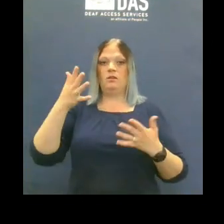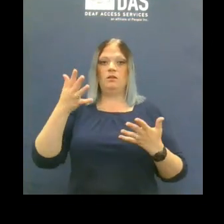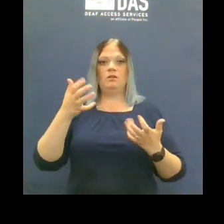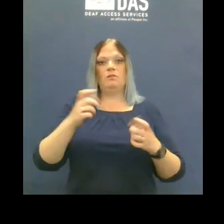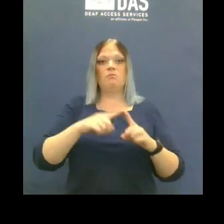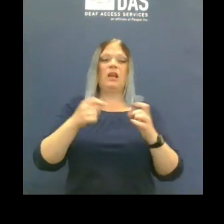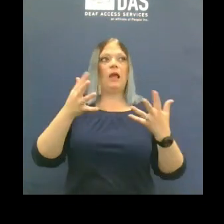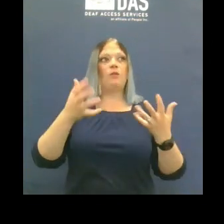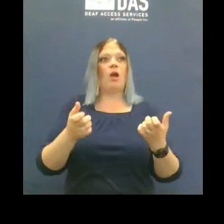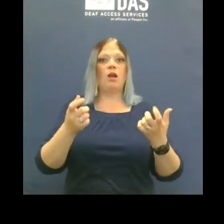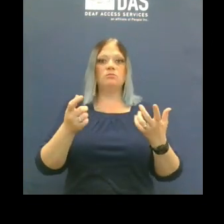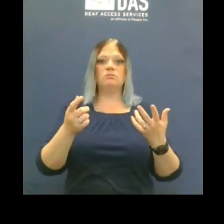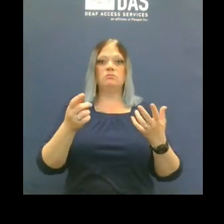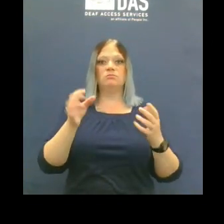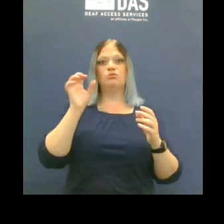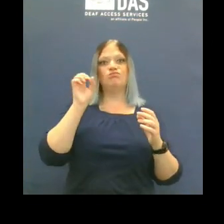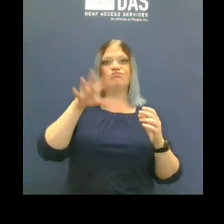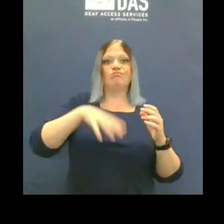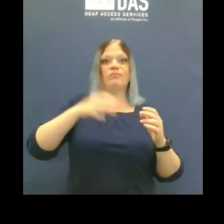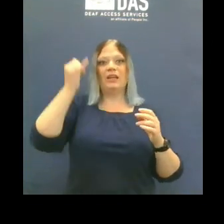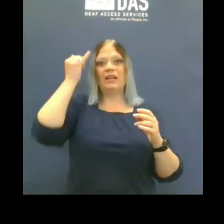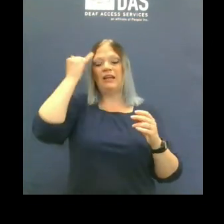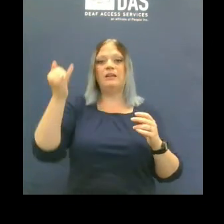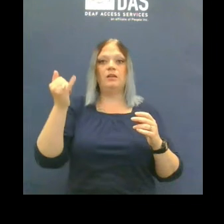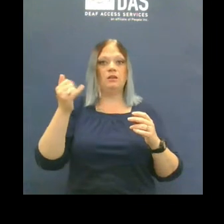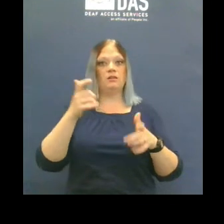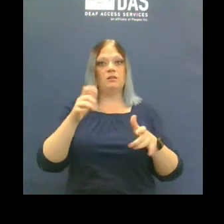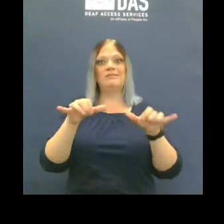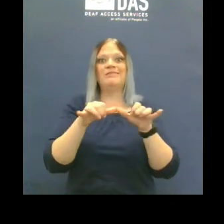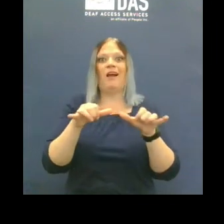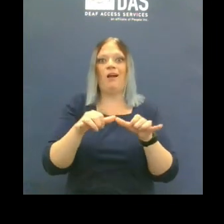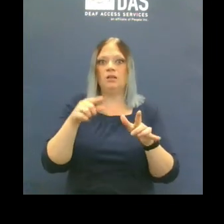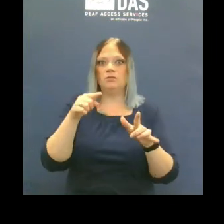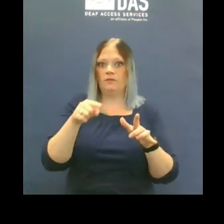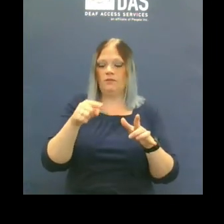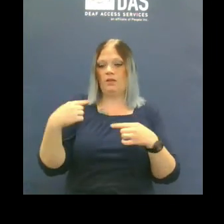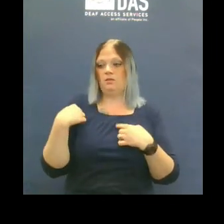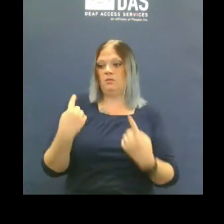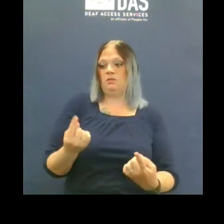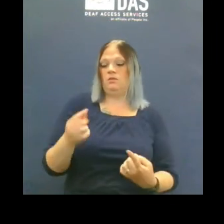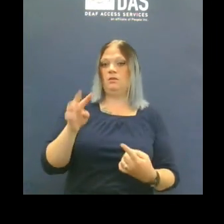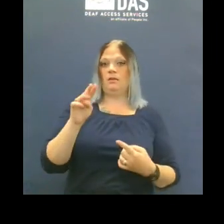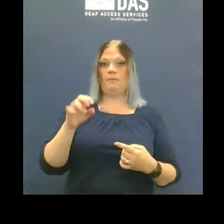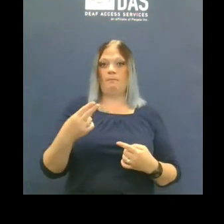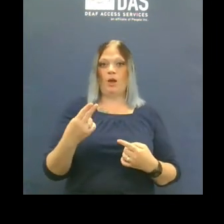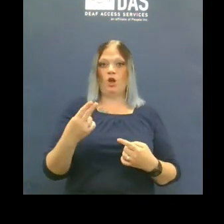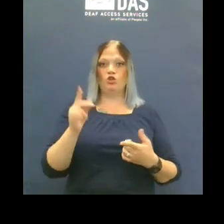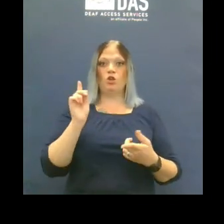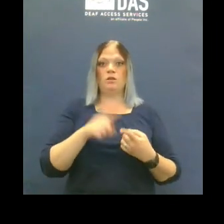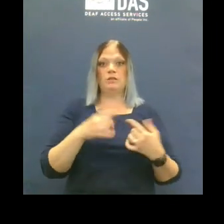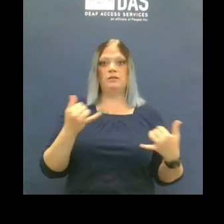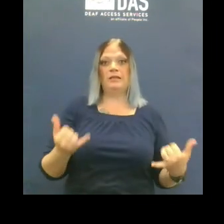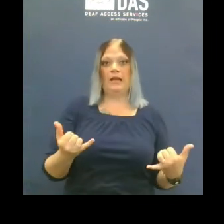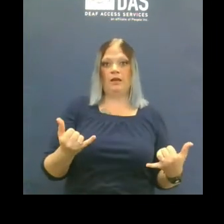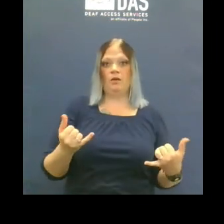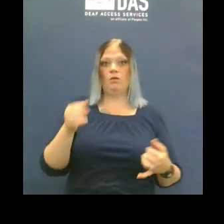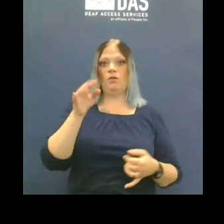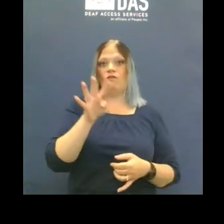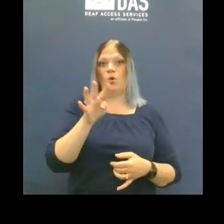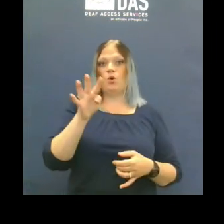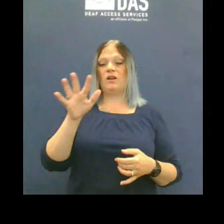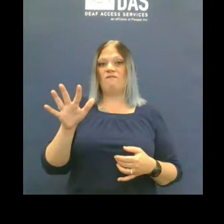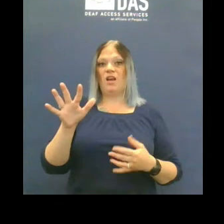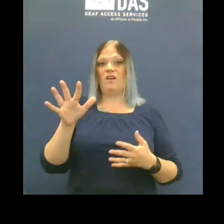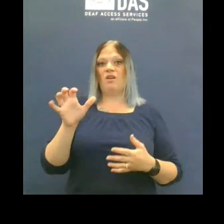an idea of the magnitude of this process so far since late March up until today. We've had